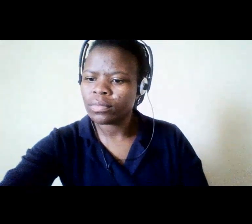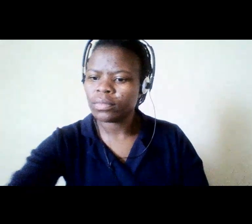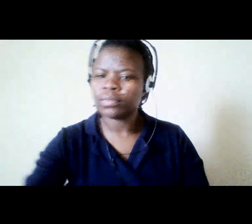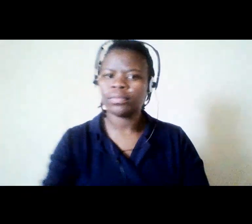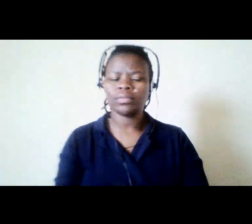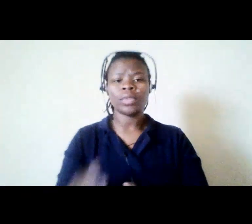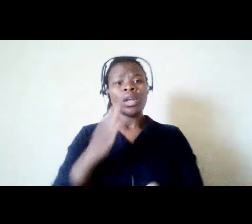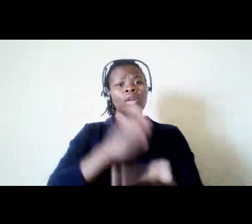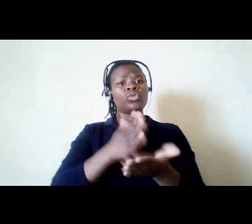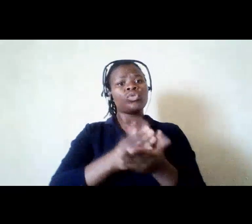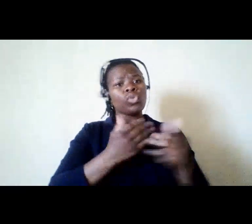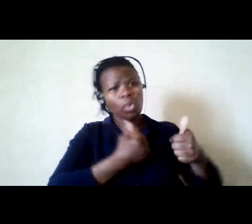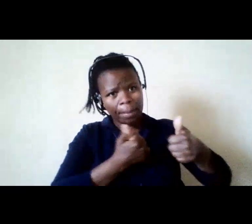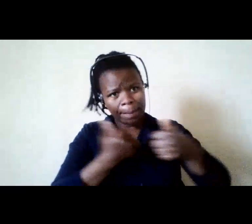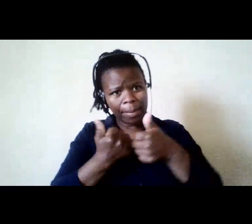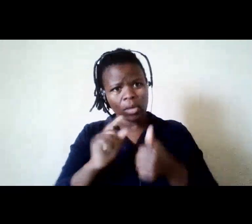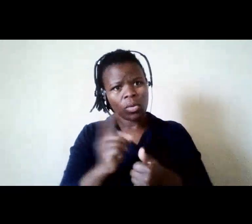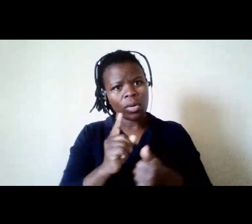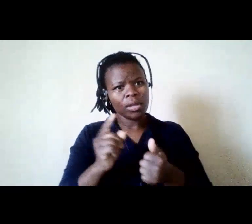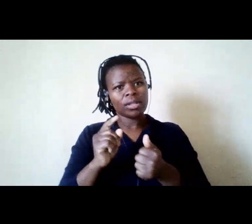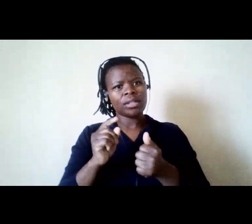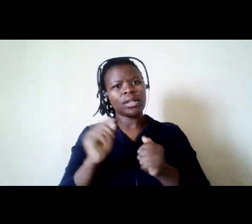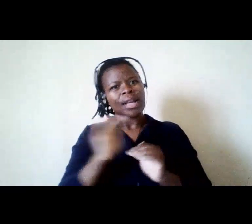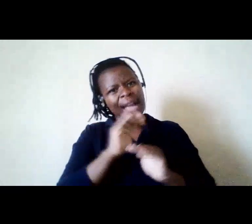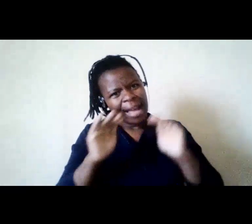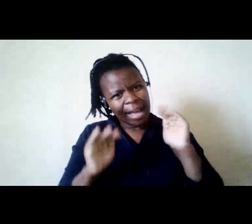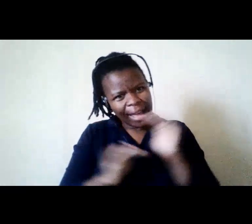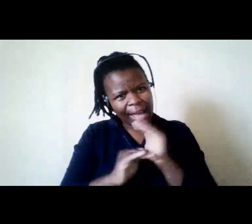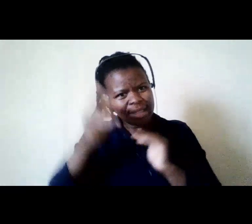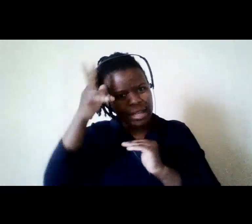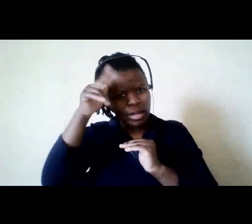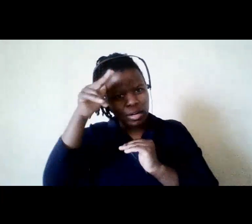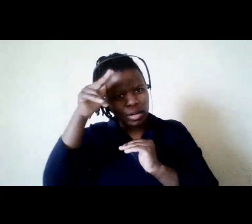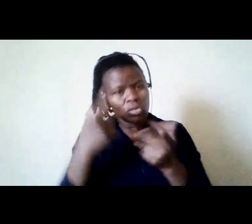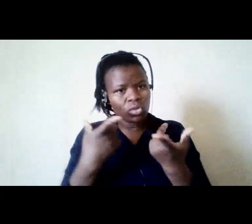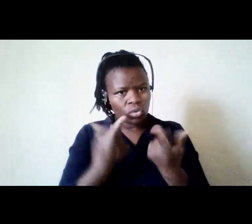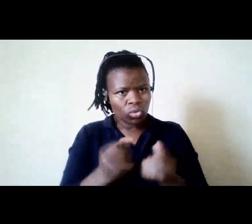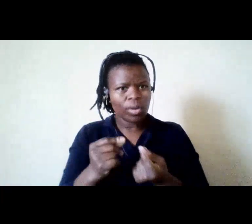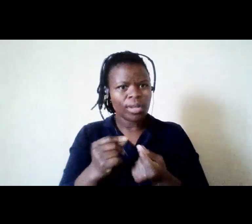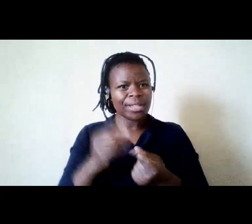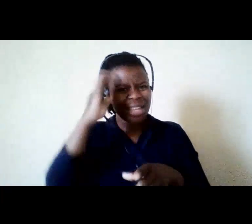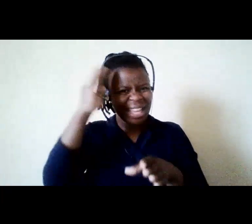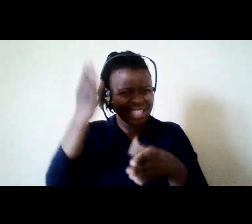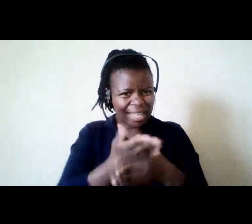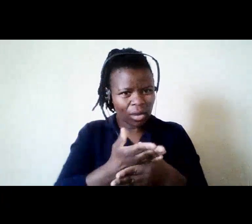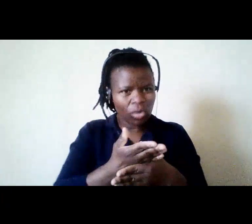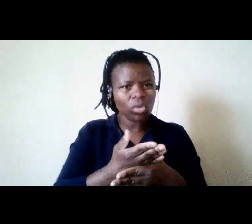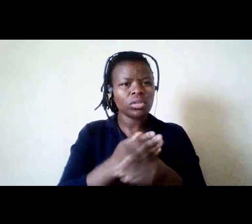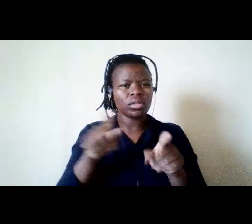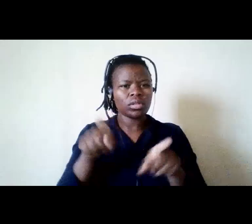undergrad when I was doing psychology. Like we had a module on intellectual disabilities, and